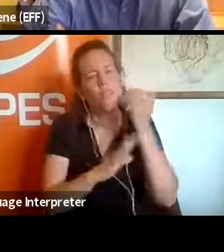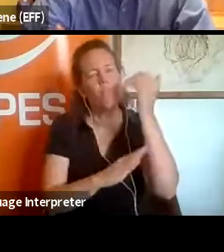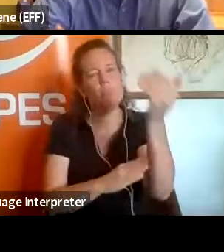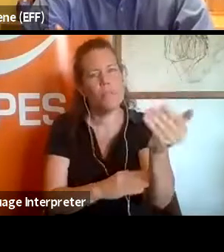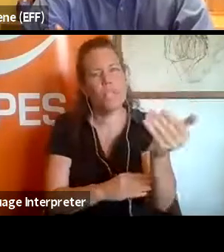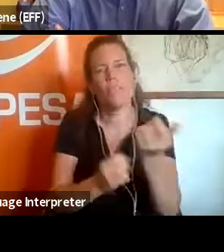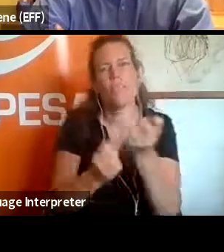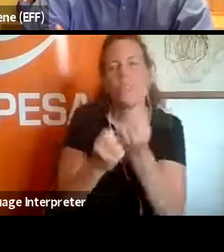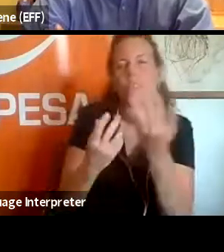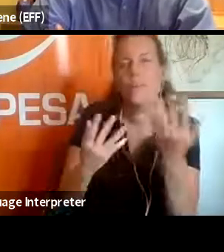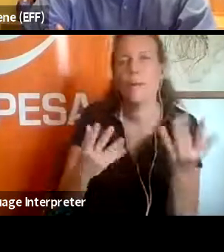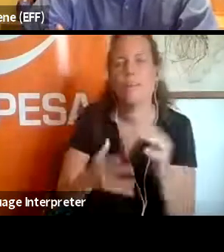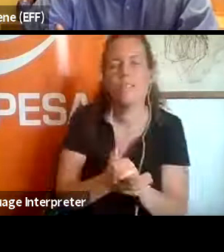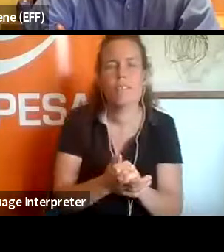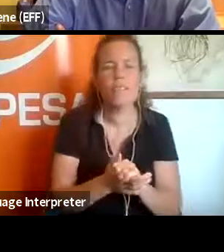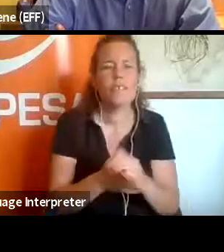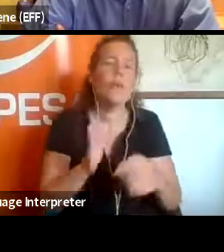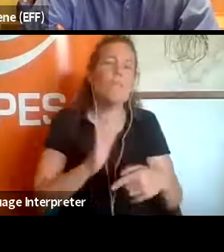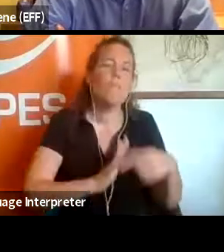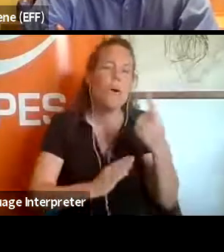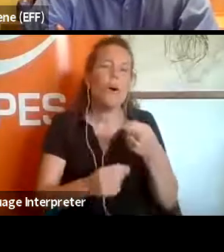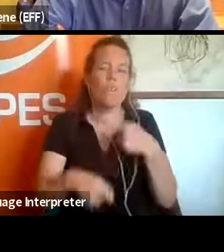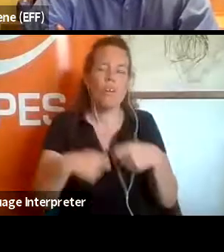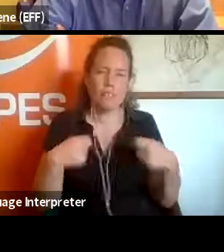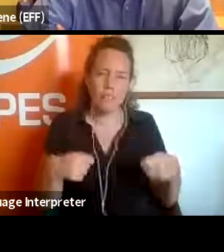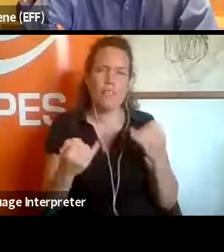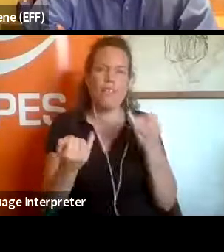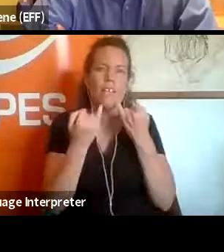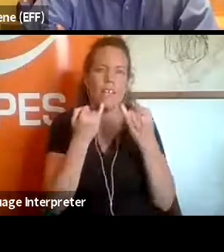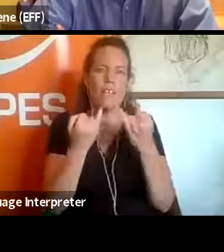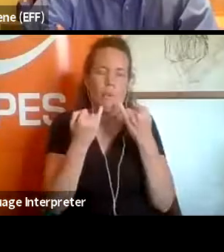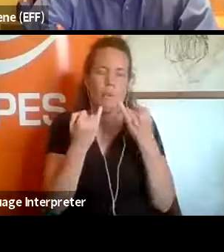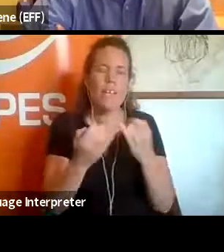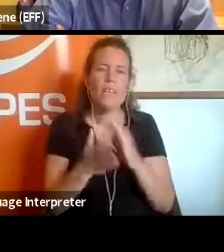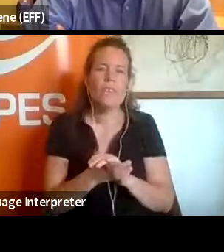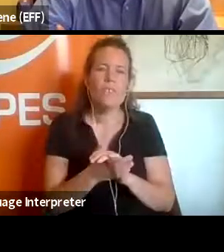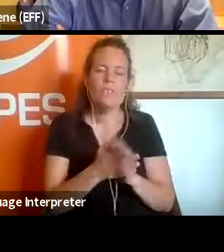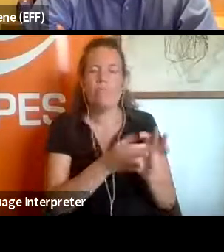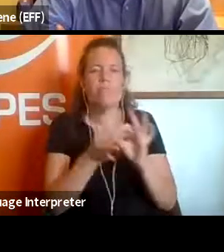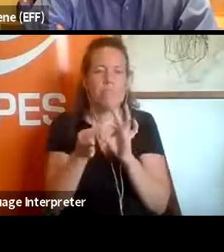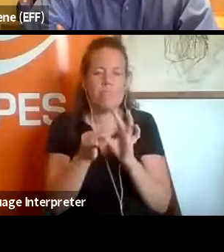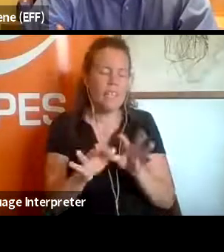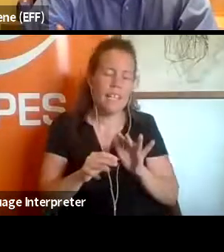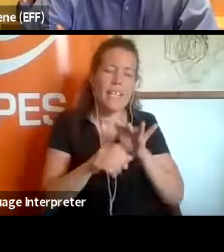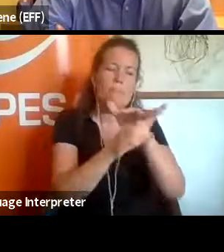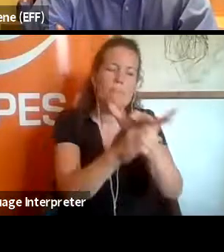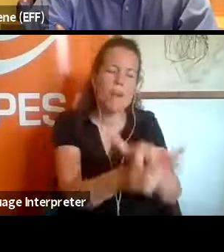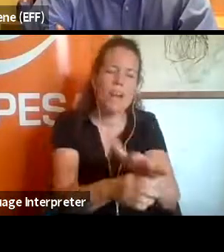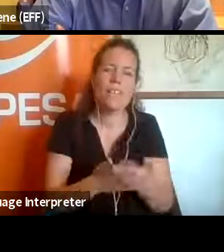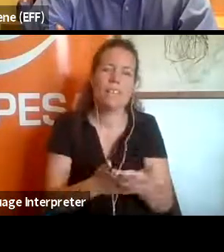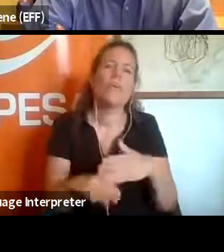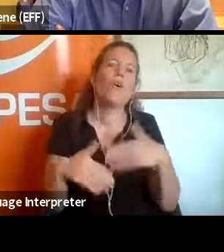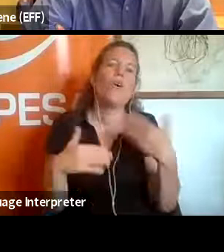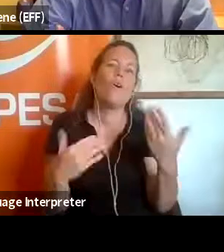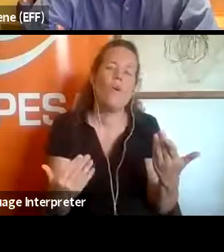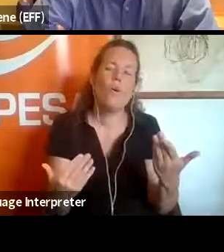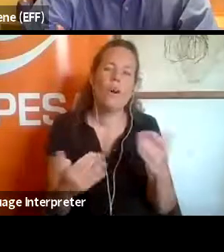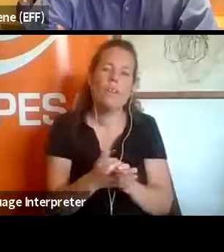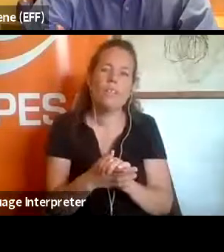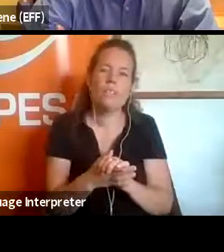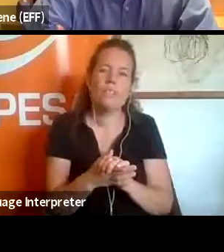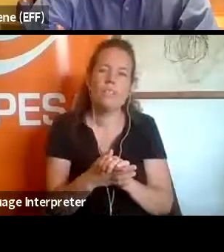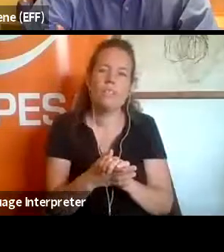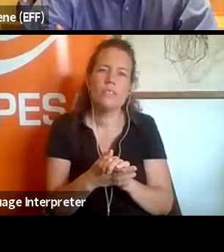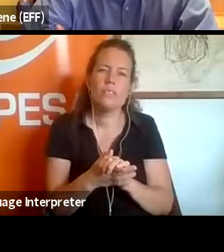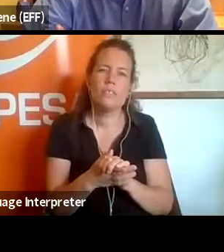and to have a more qualitative information regarding the impact or regarding on how also